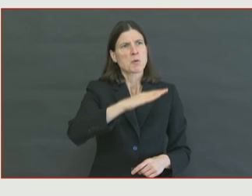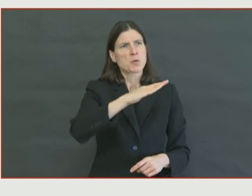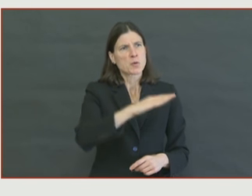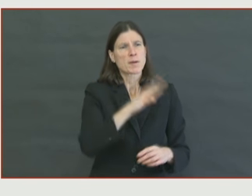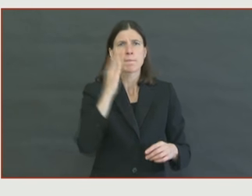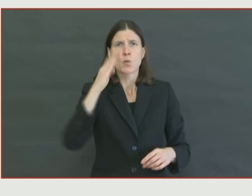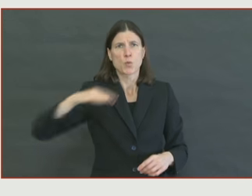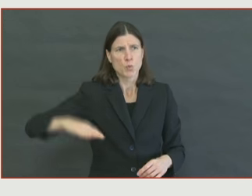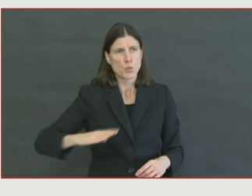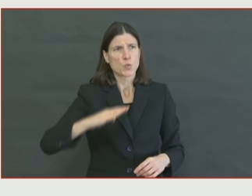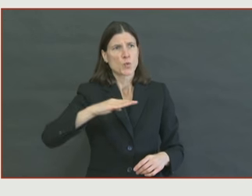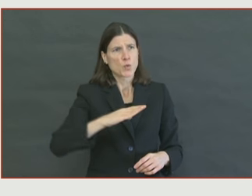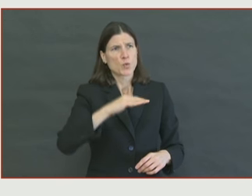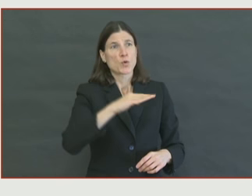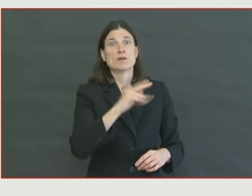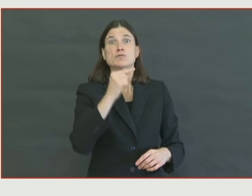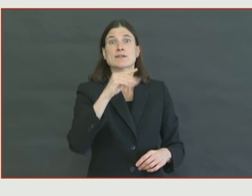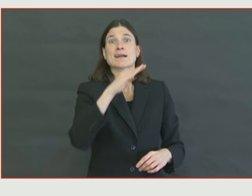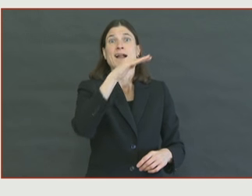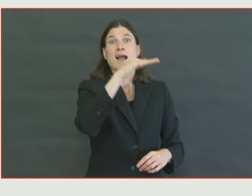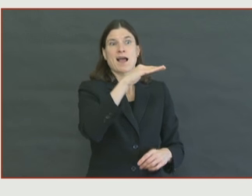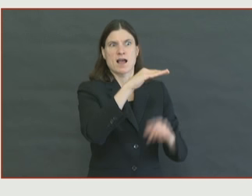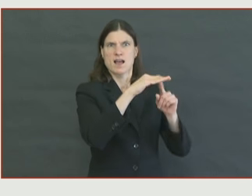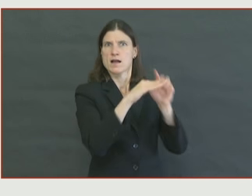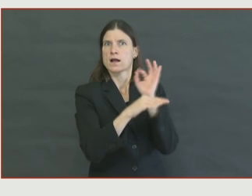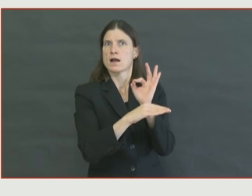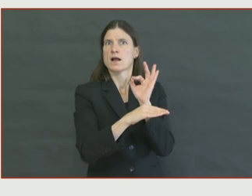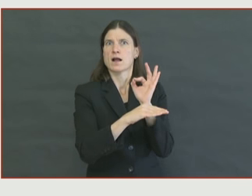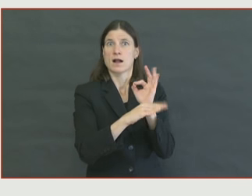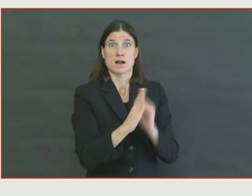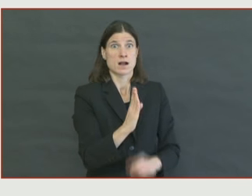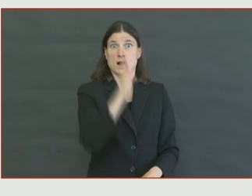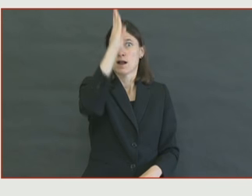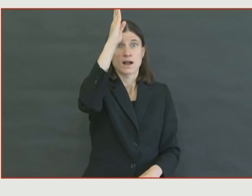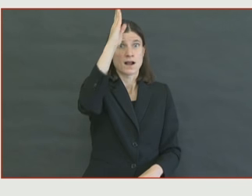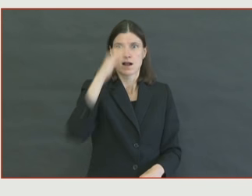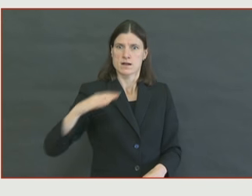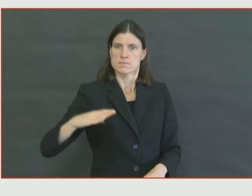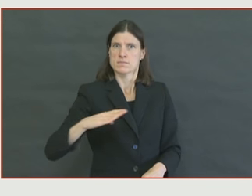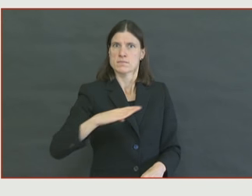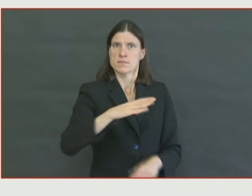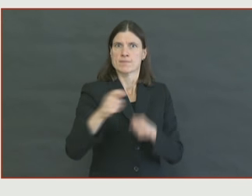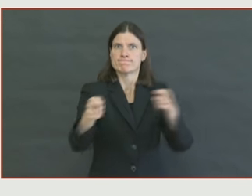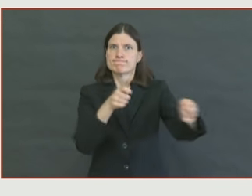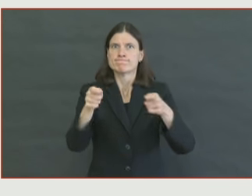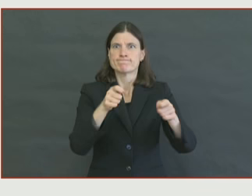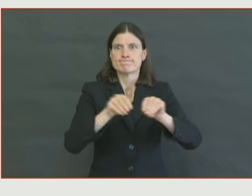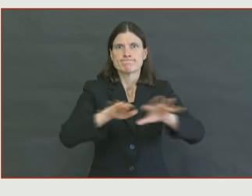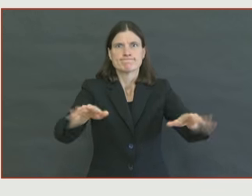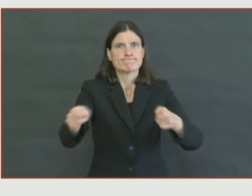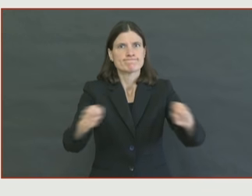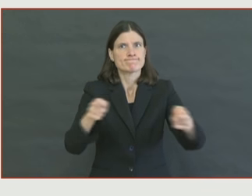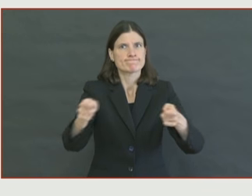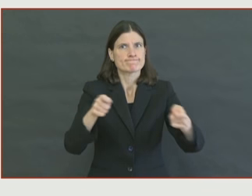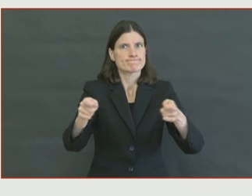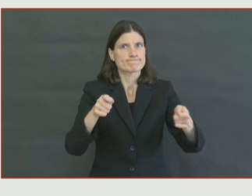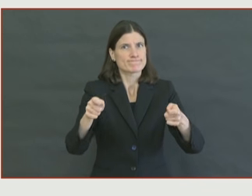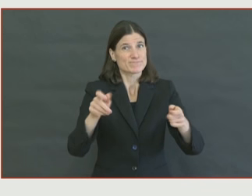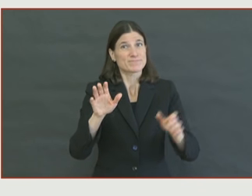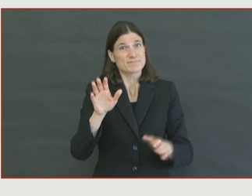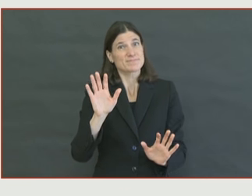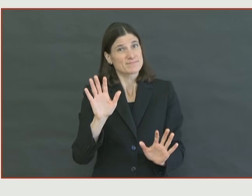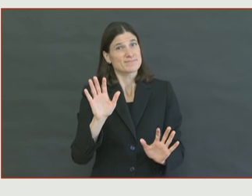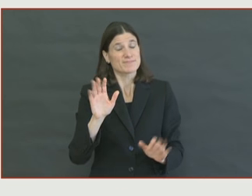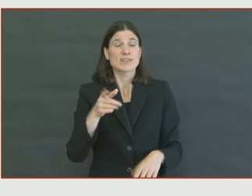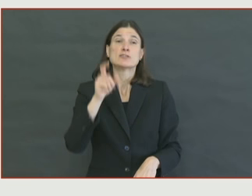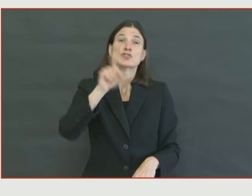still a terrible trajectory to be on and would have quickly led us to a place of overwhelming our hospitals. You